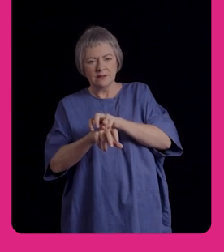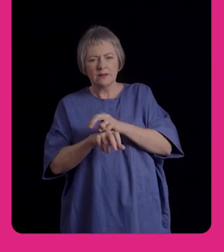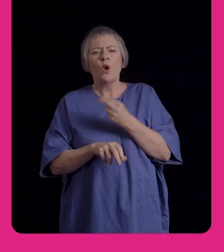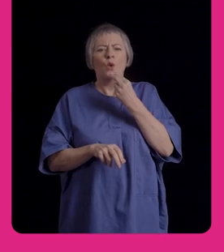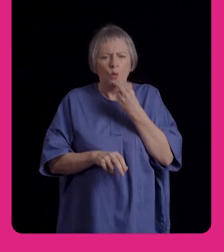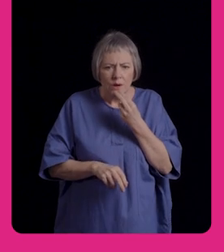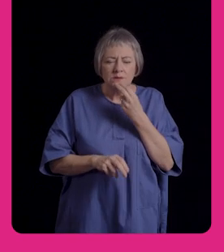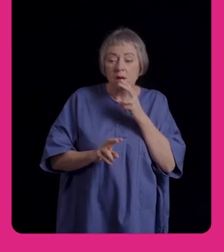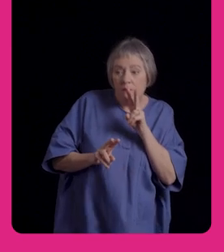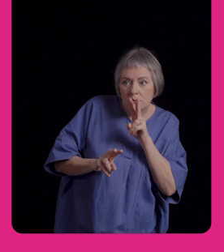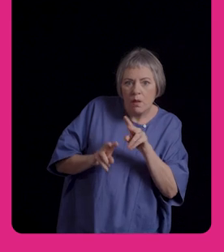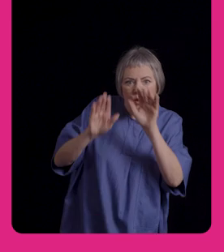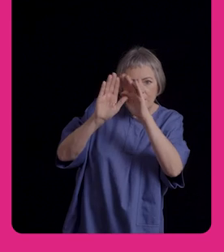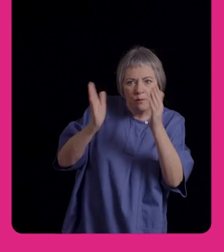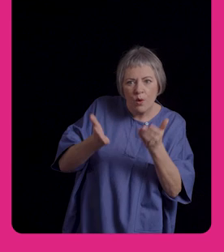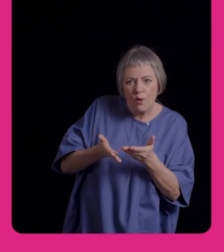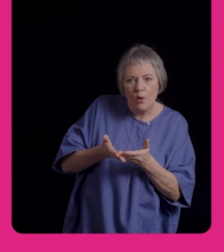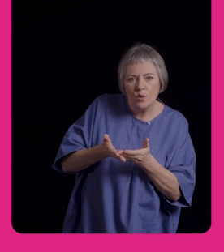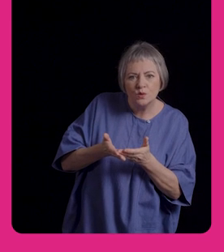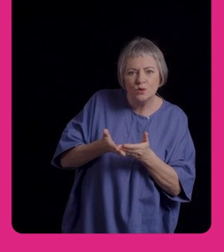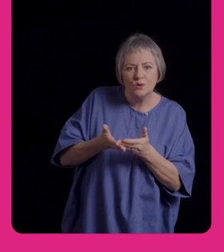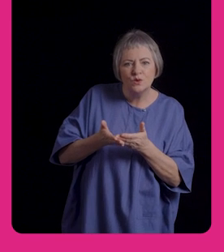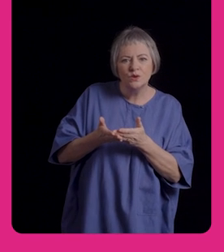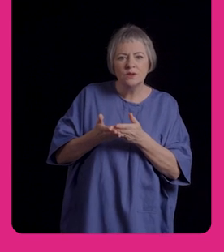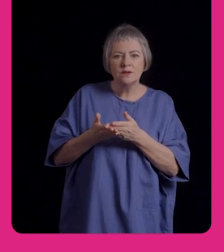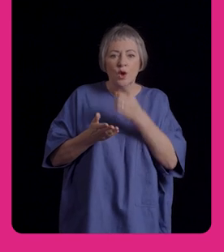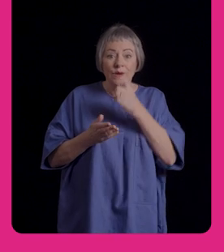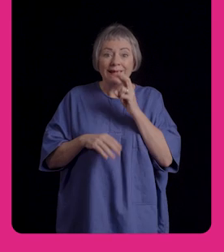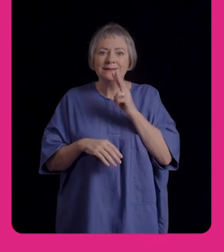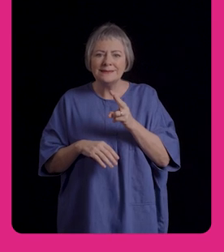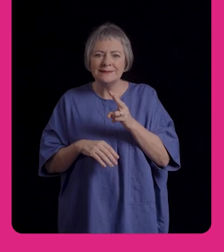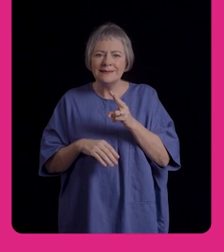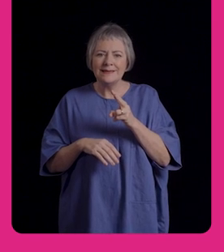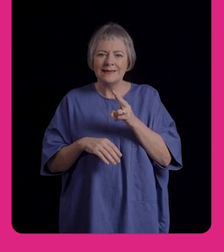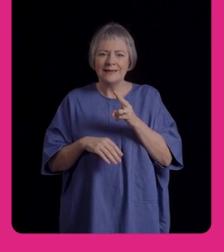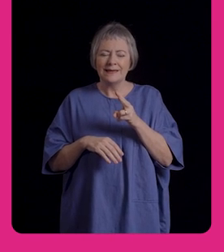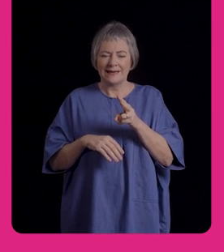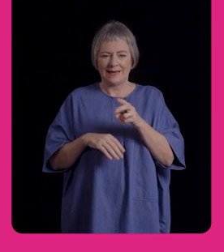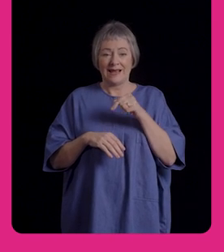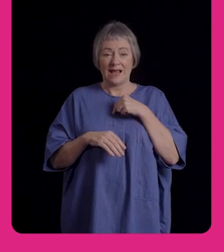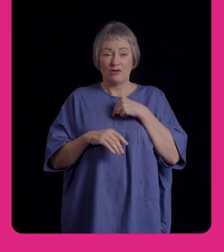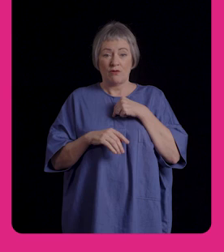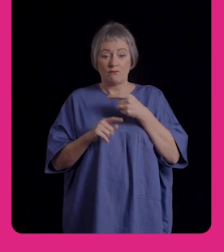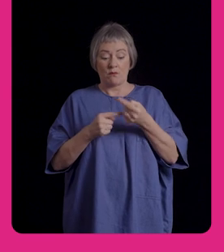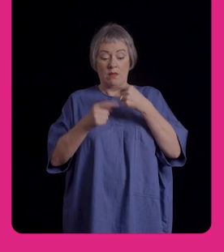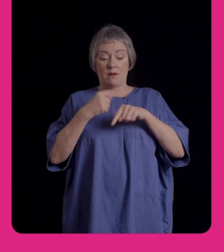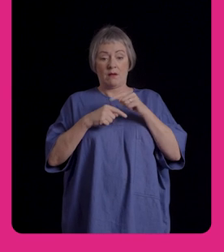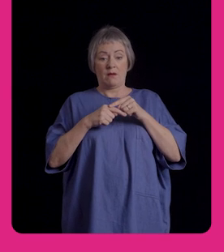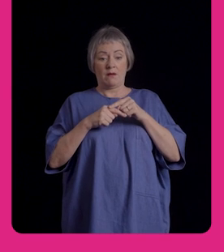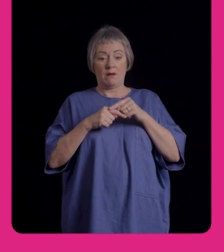Yeah, Whistler does manage to look in through one of the portholes. And you can see that you're around like the back of the